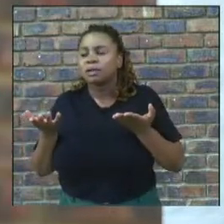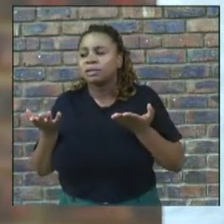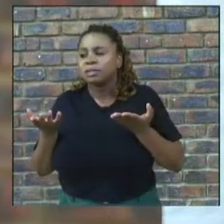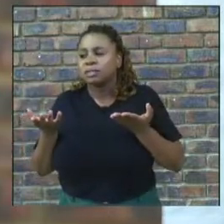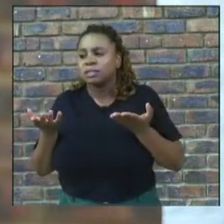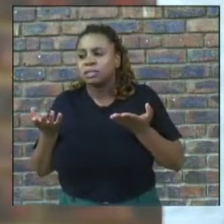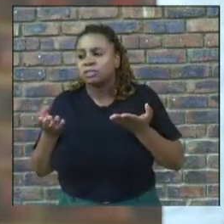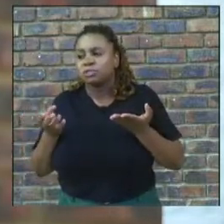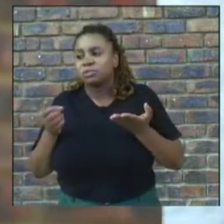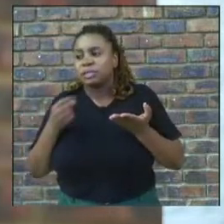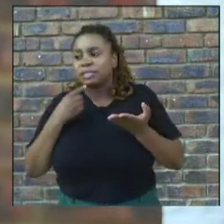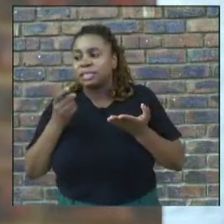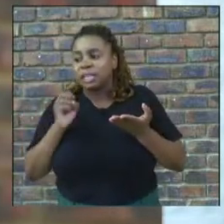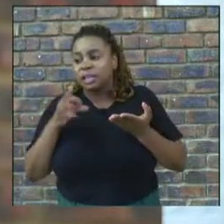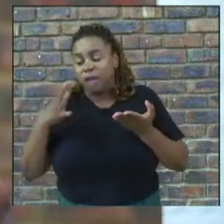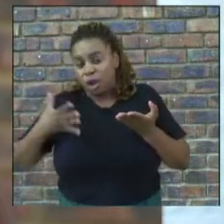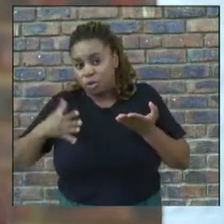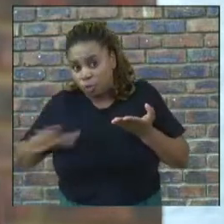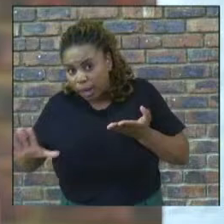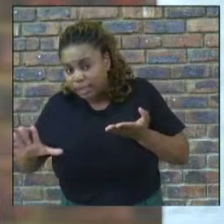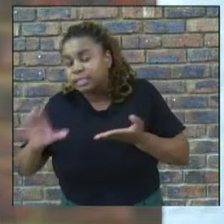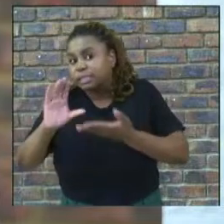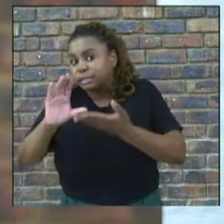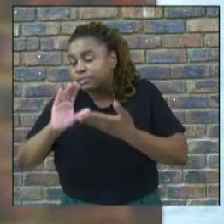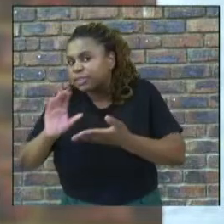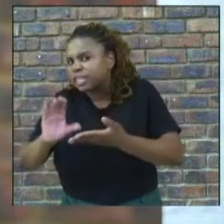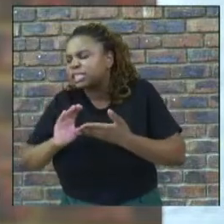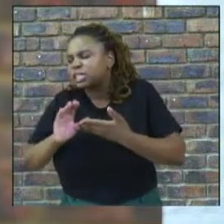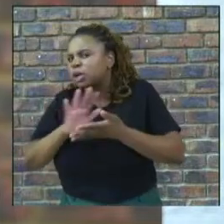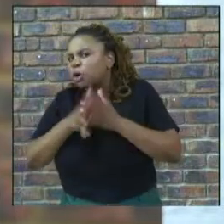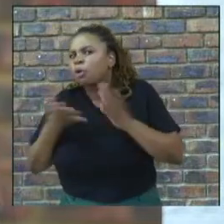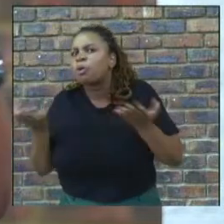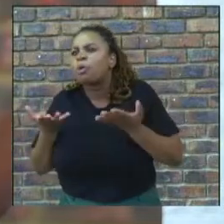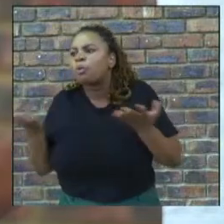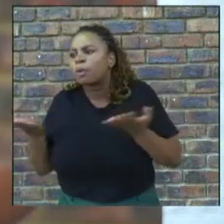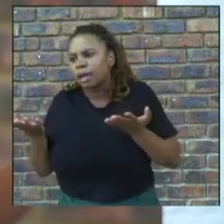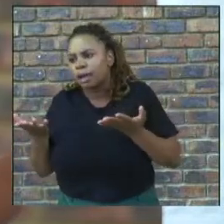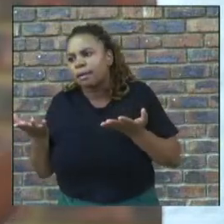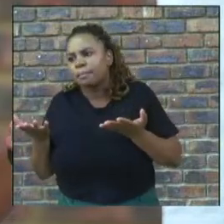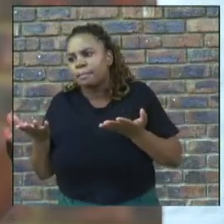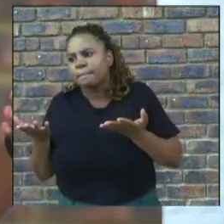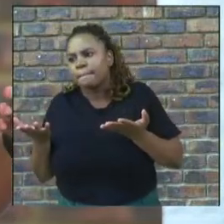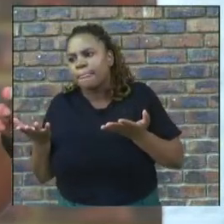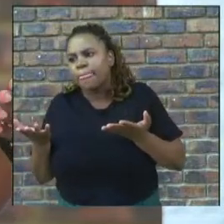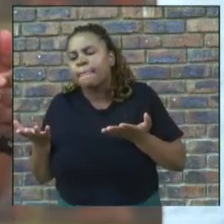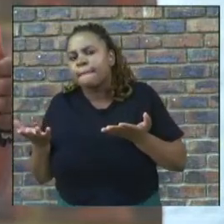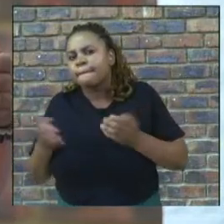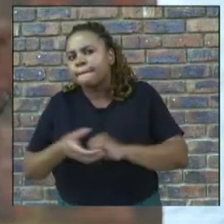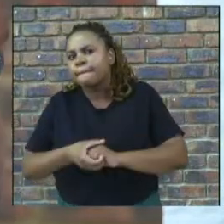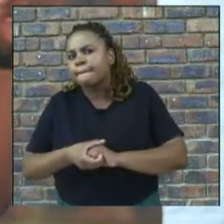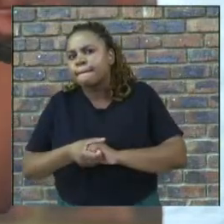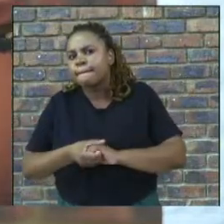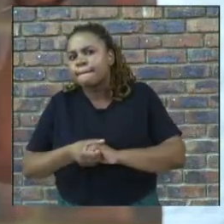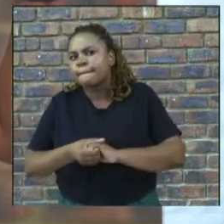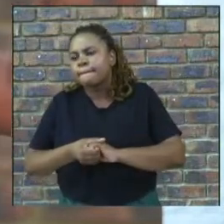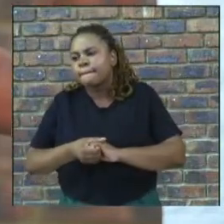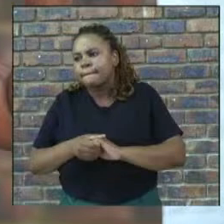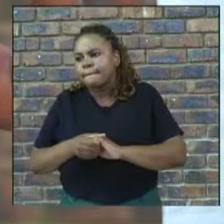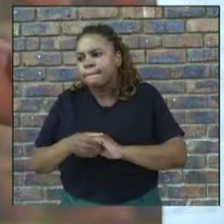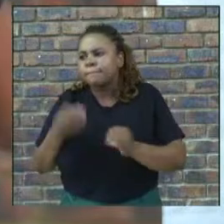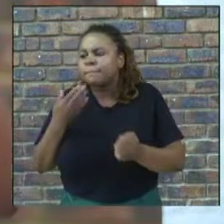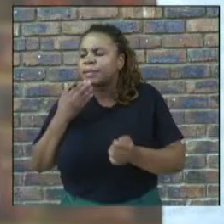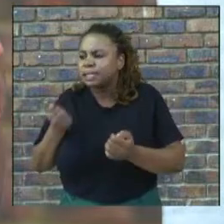funding? And I really thought maybe we might have gone at length to sort of point